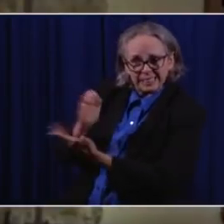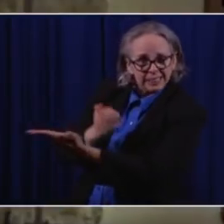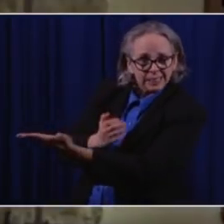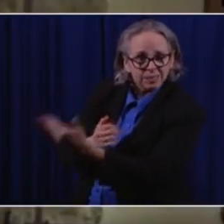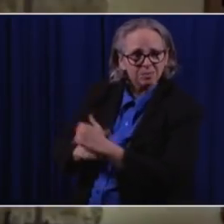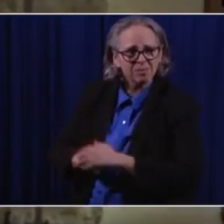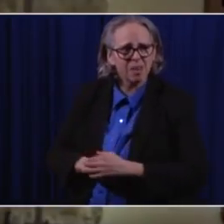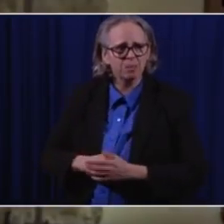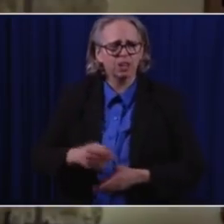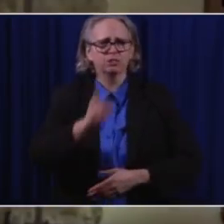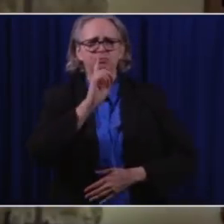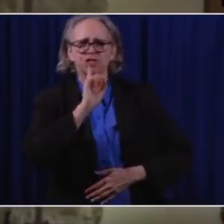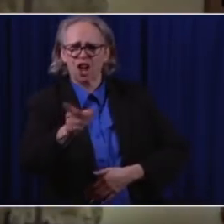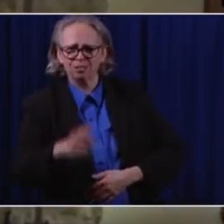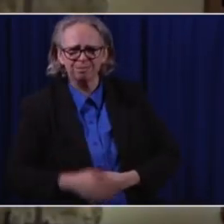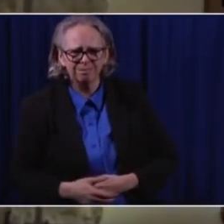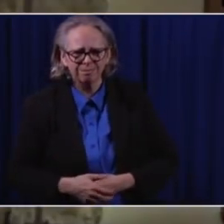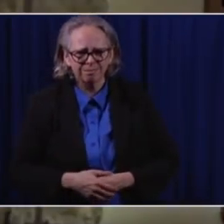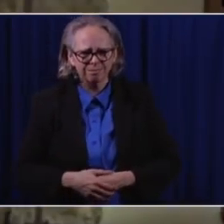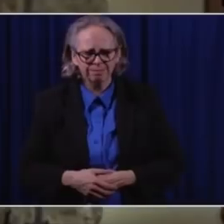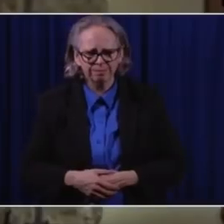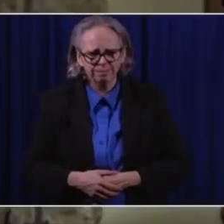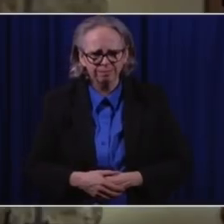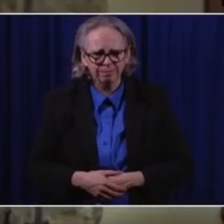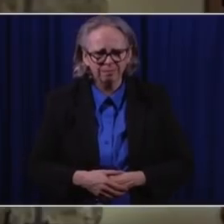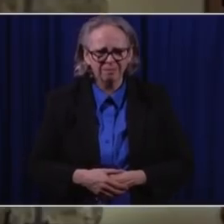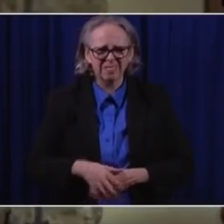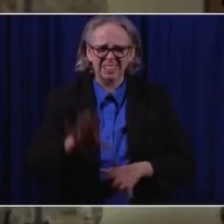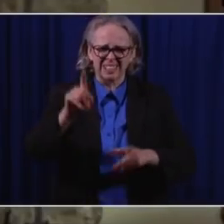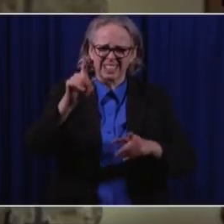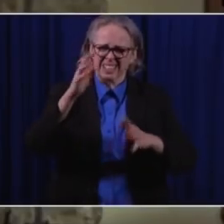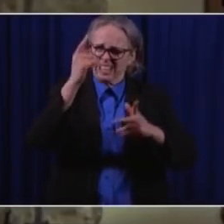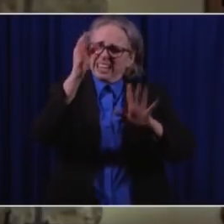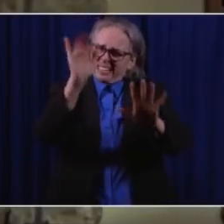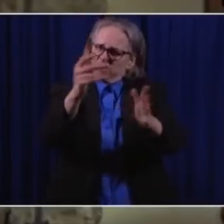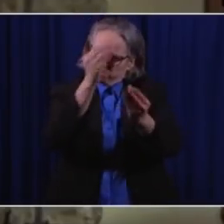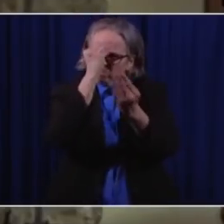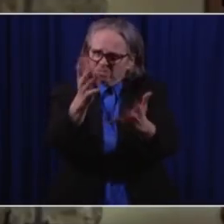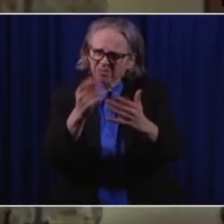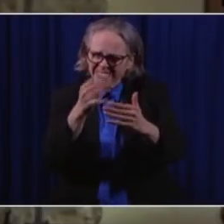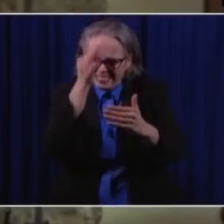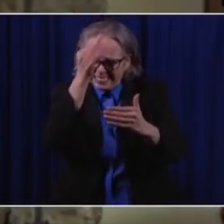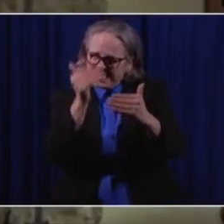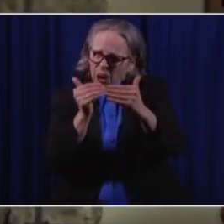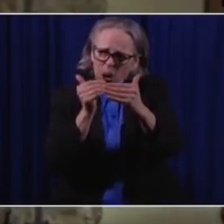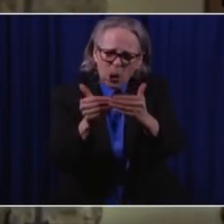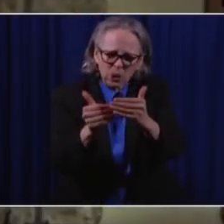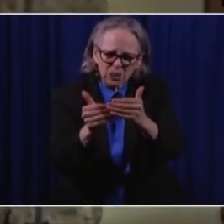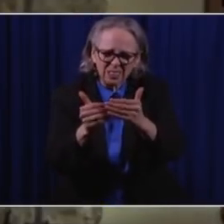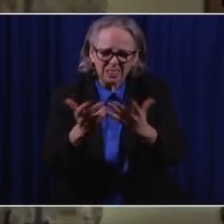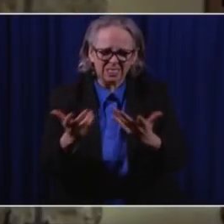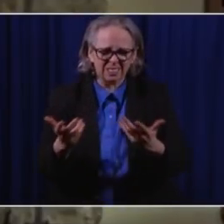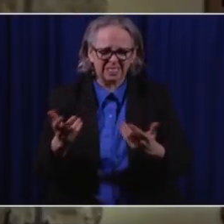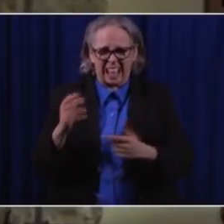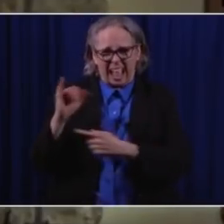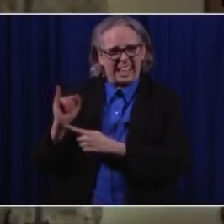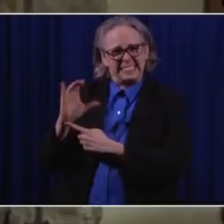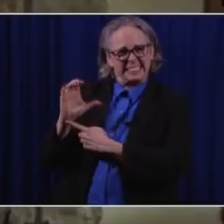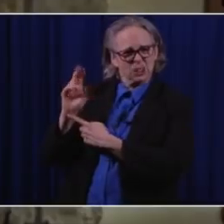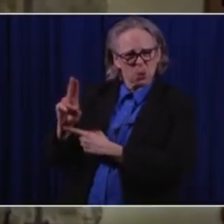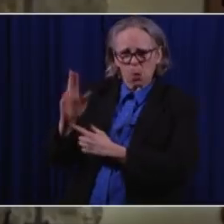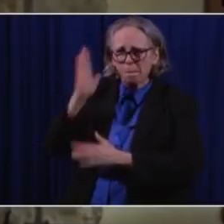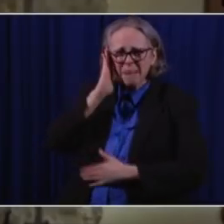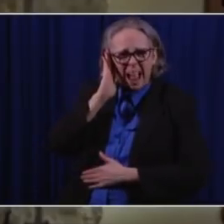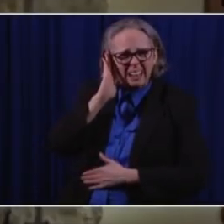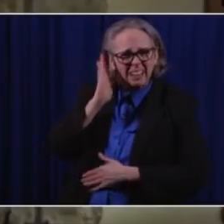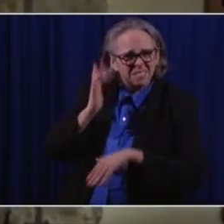Dr. Vanderhoff. We're extremely close. When I talk about our ICU beds being full and